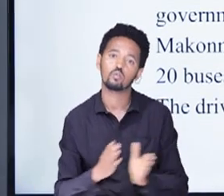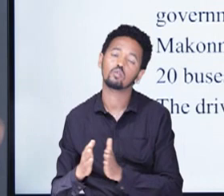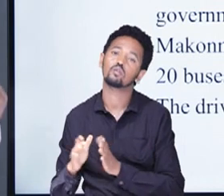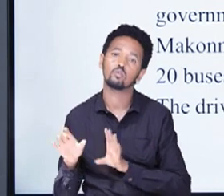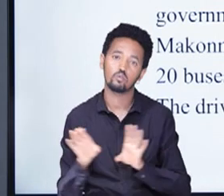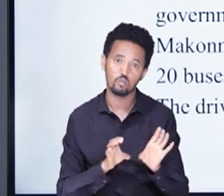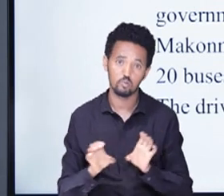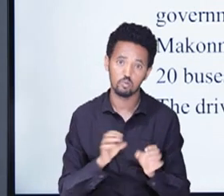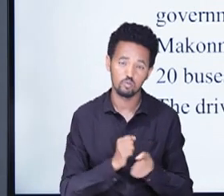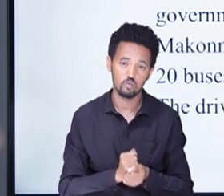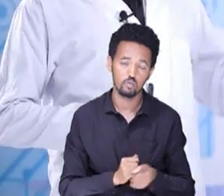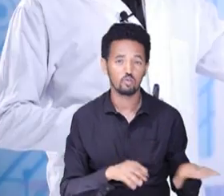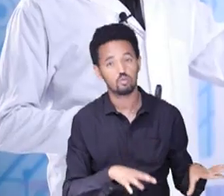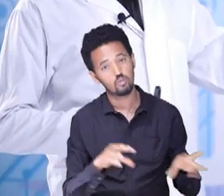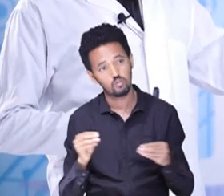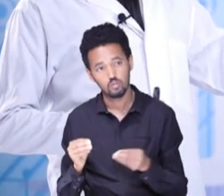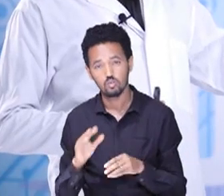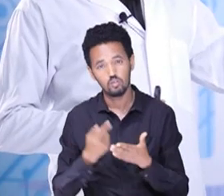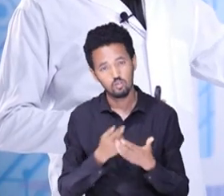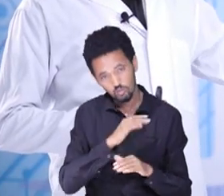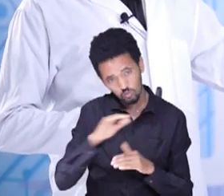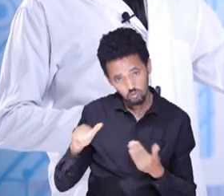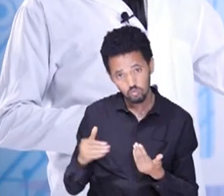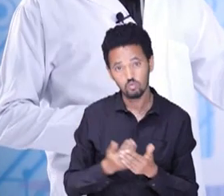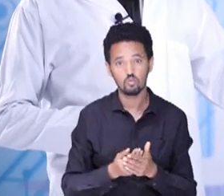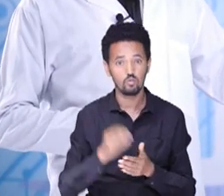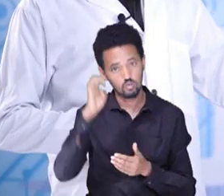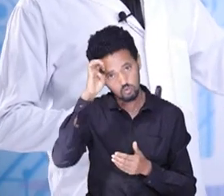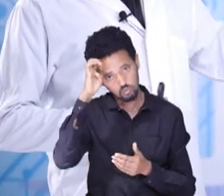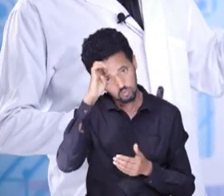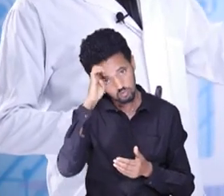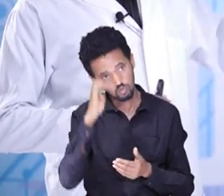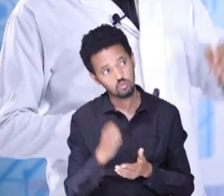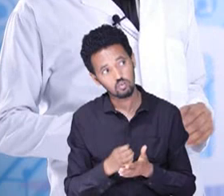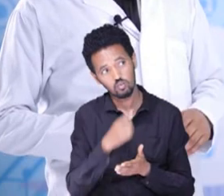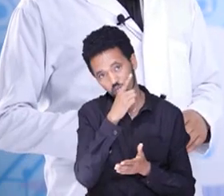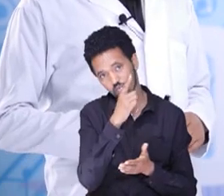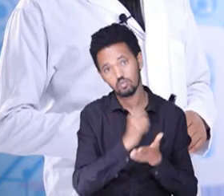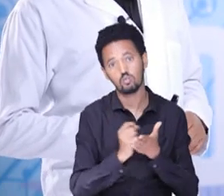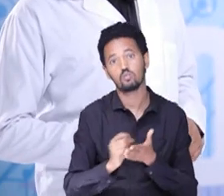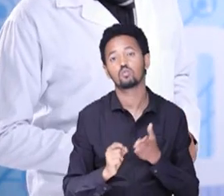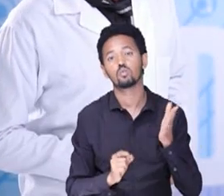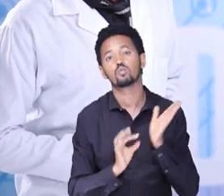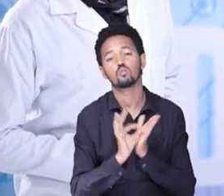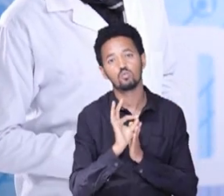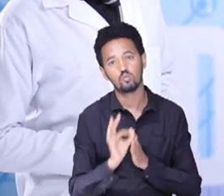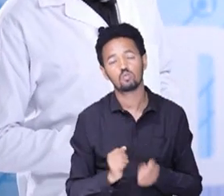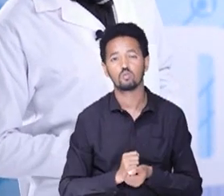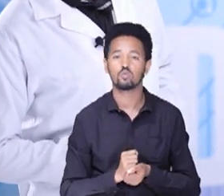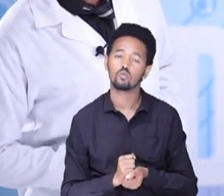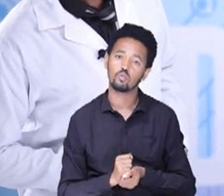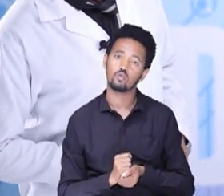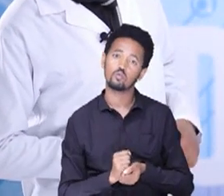1950 by the way, student. These all European calendars. It was a share company with a capital of